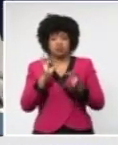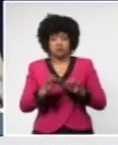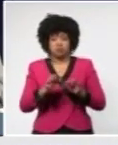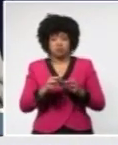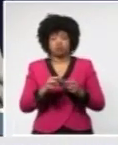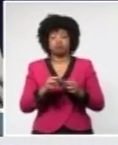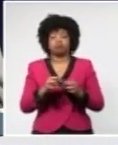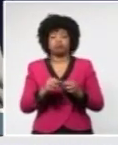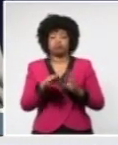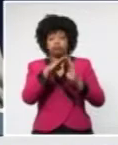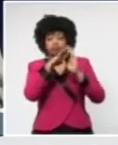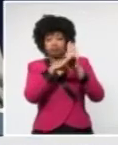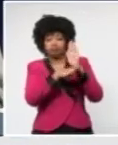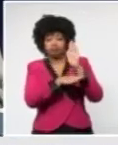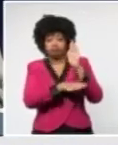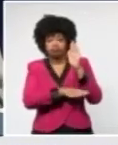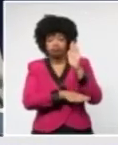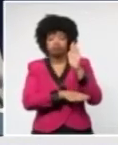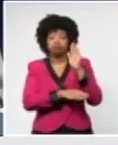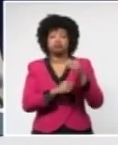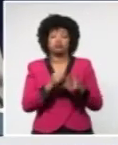deaths.